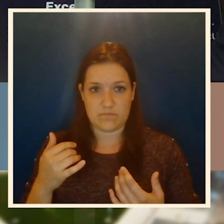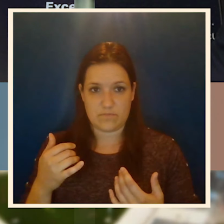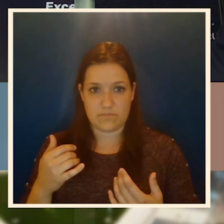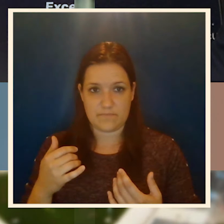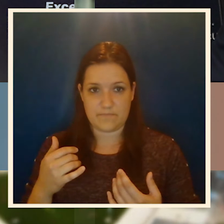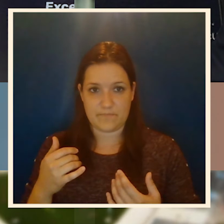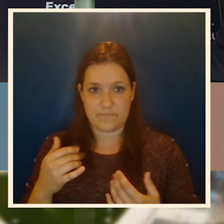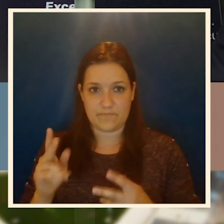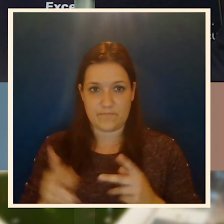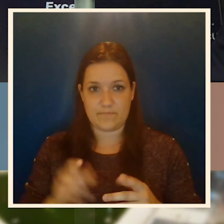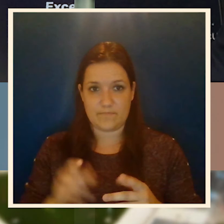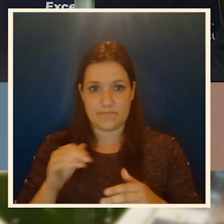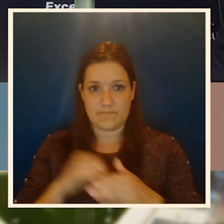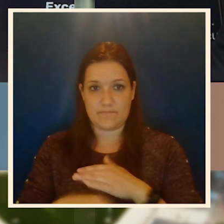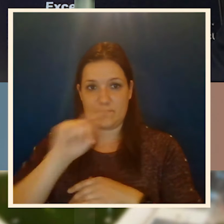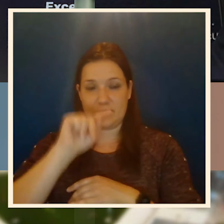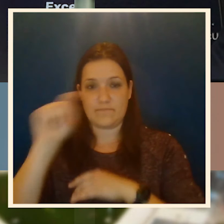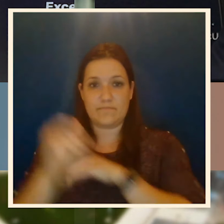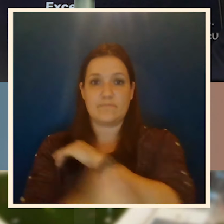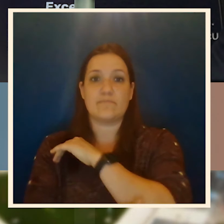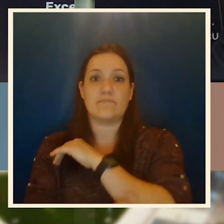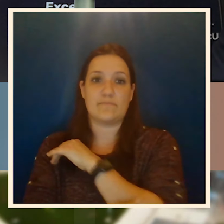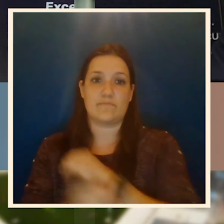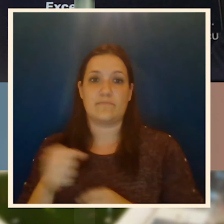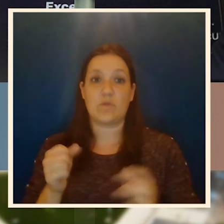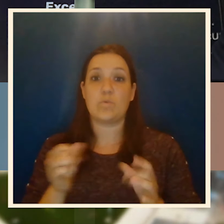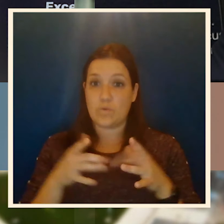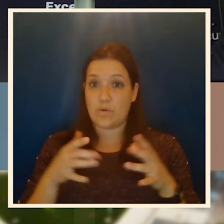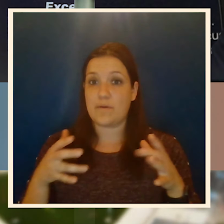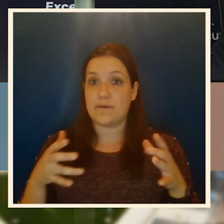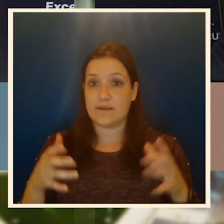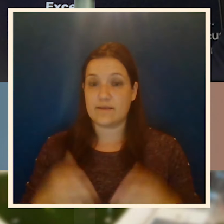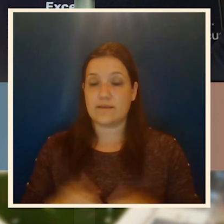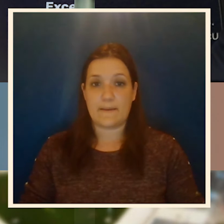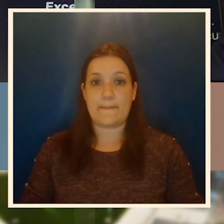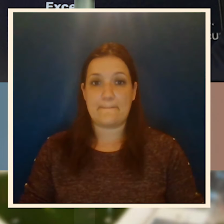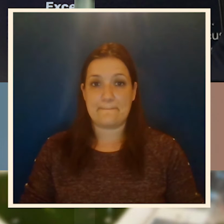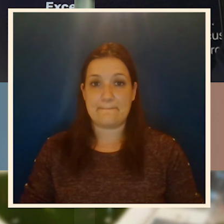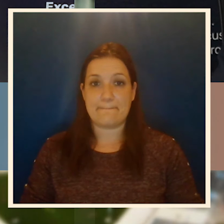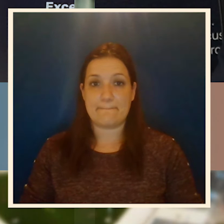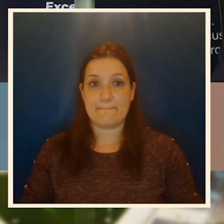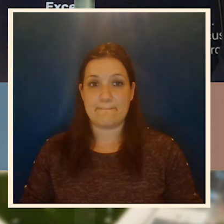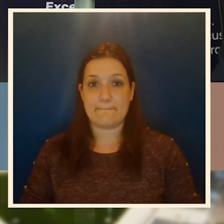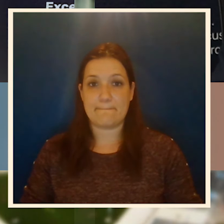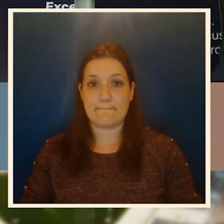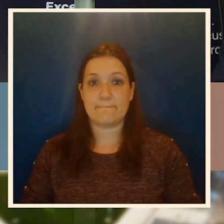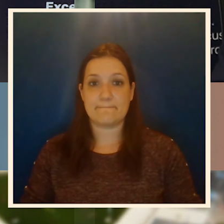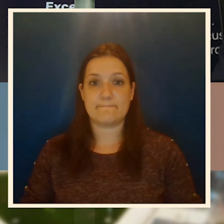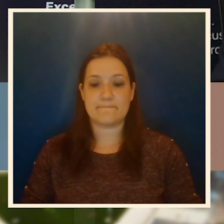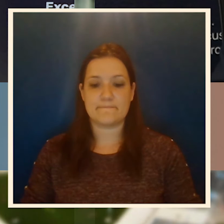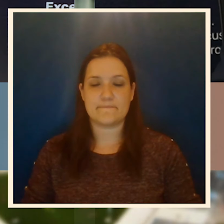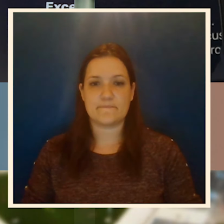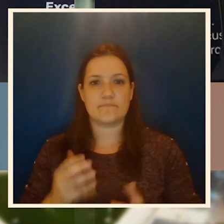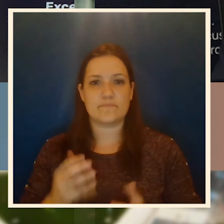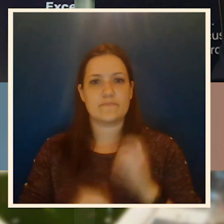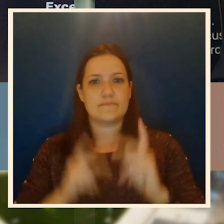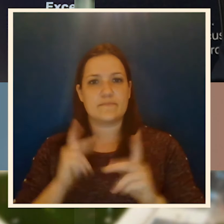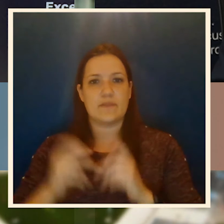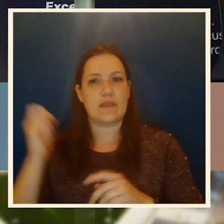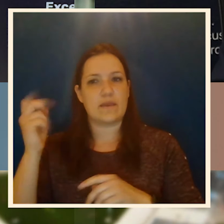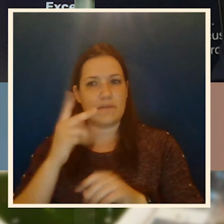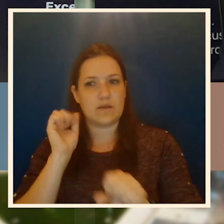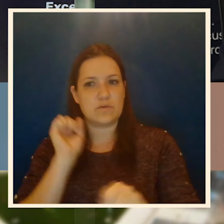you know, influx of people coming to Tulare County. Probably we're growing. Yeah, so yeah, but most people are back